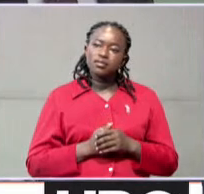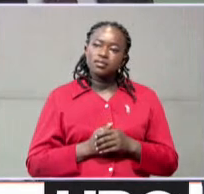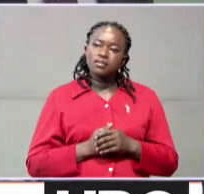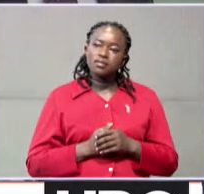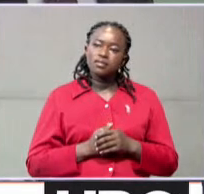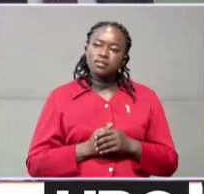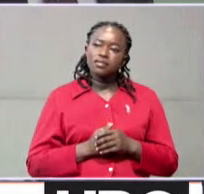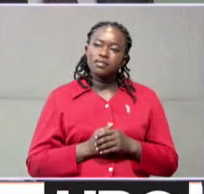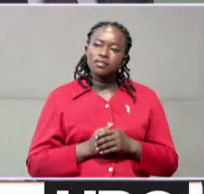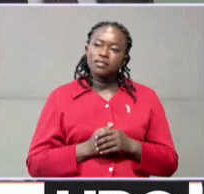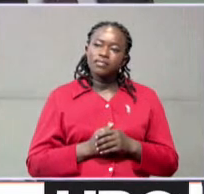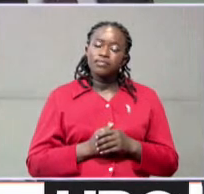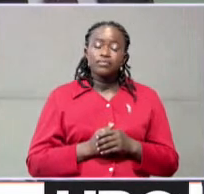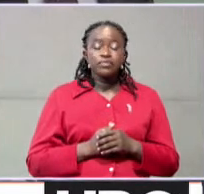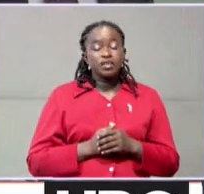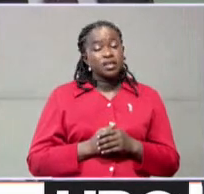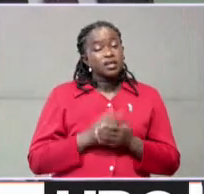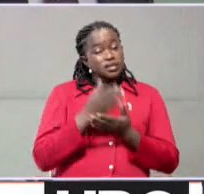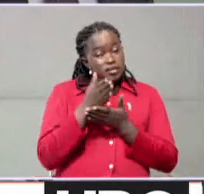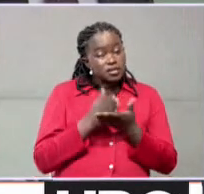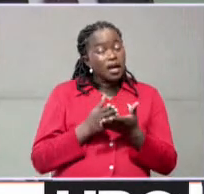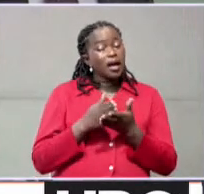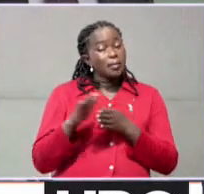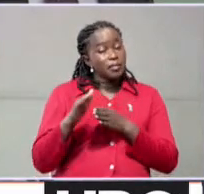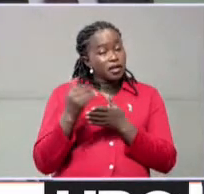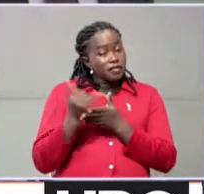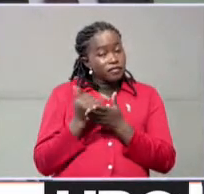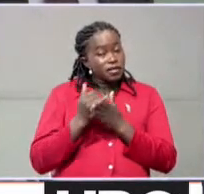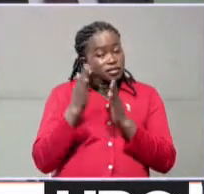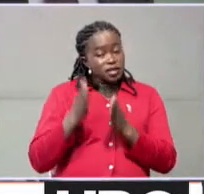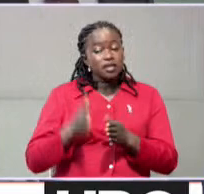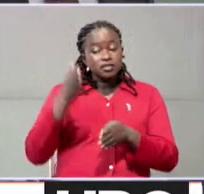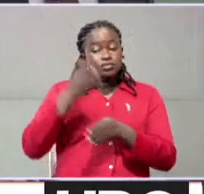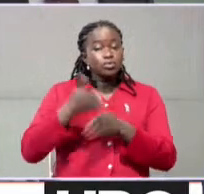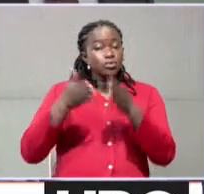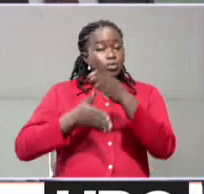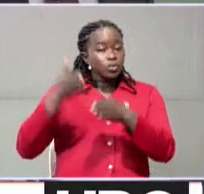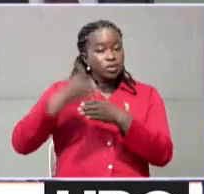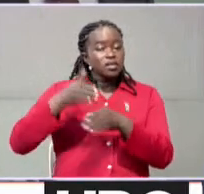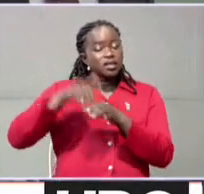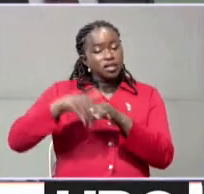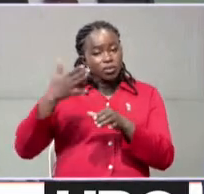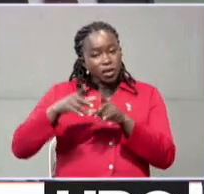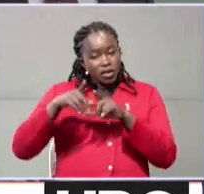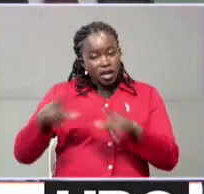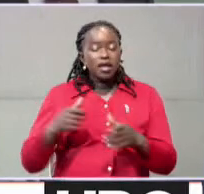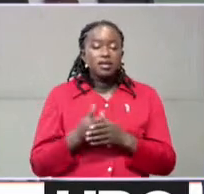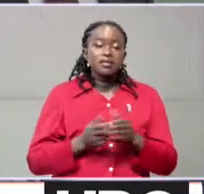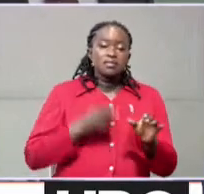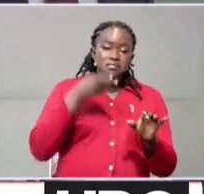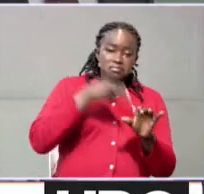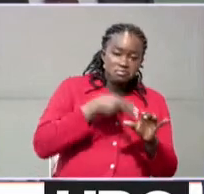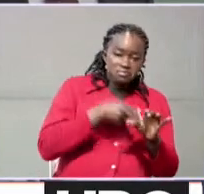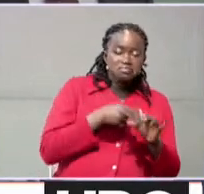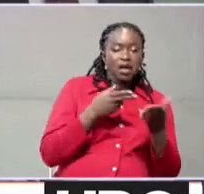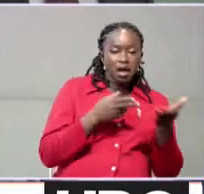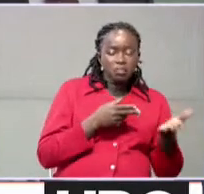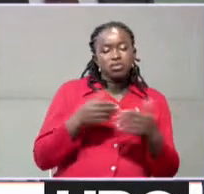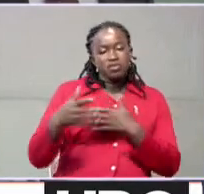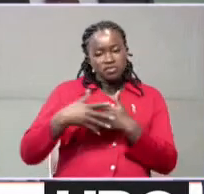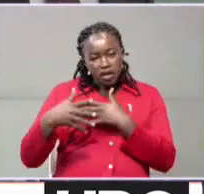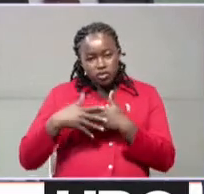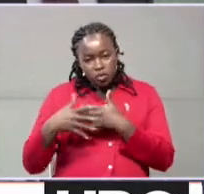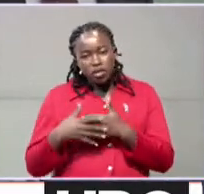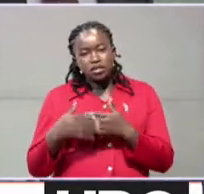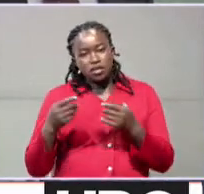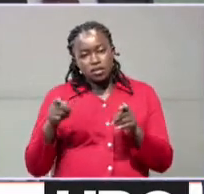who have their development in wetlands including petrol stations including factories including what we